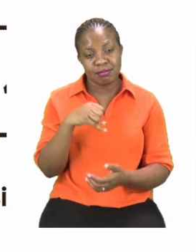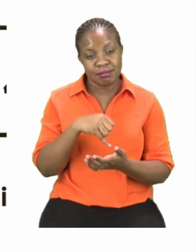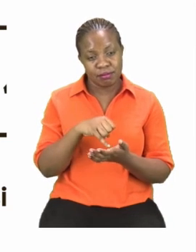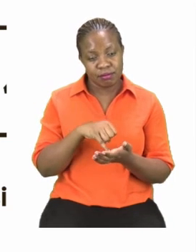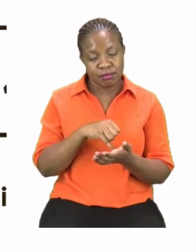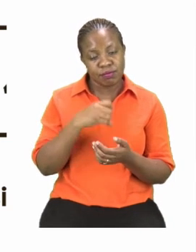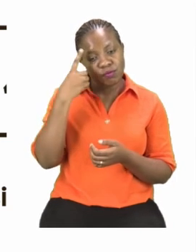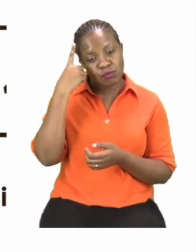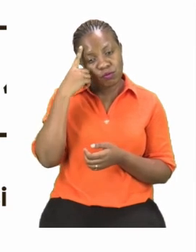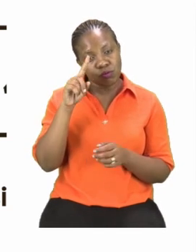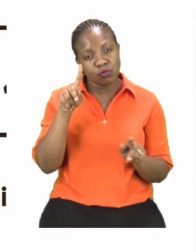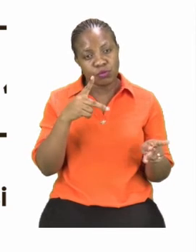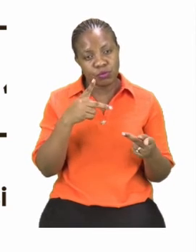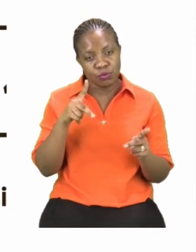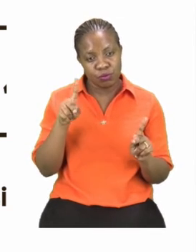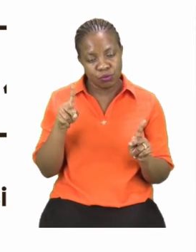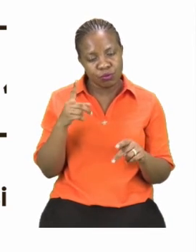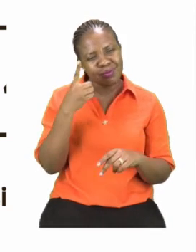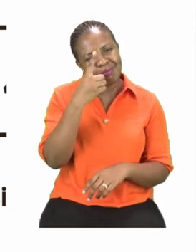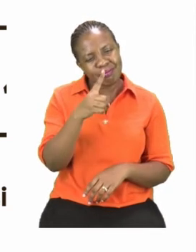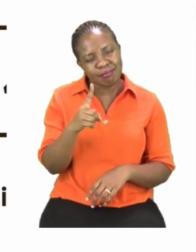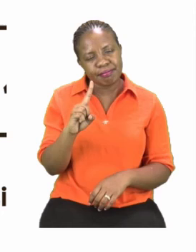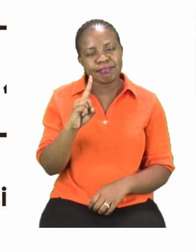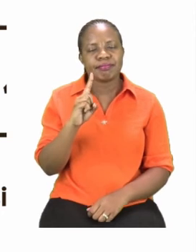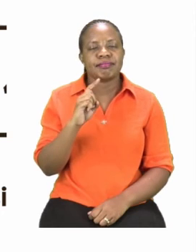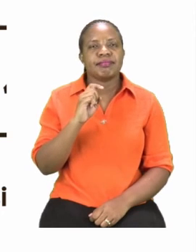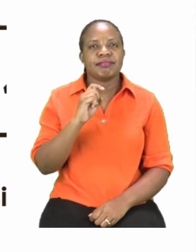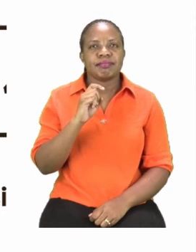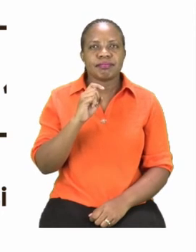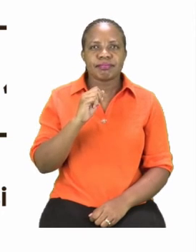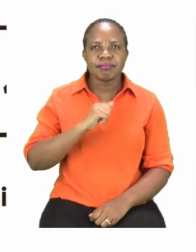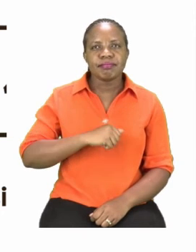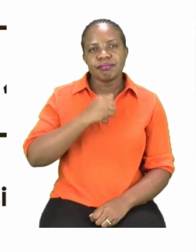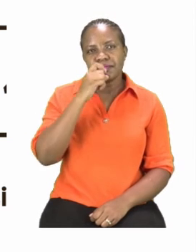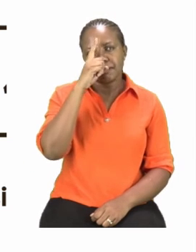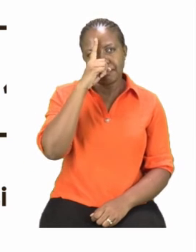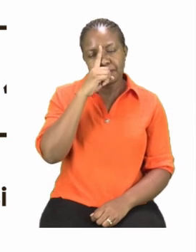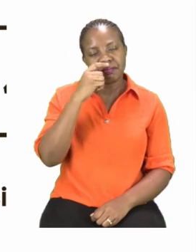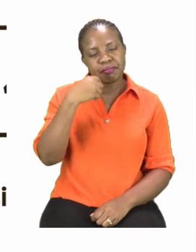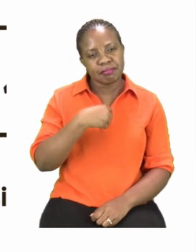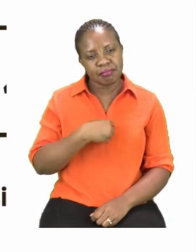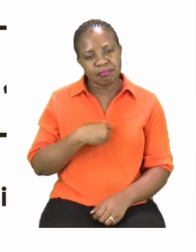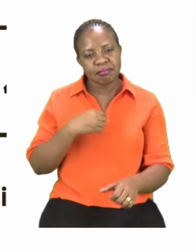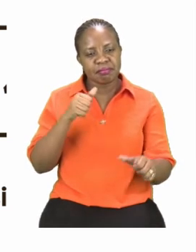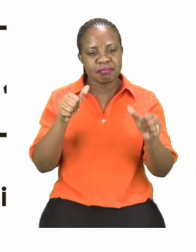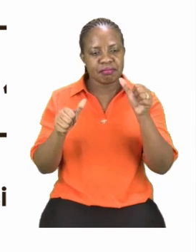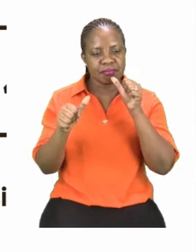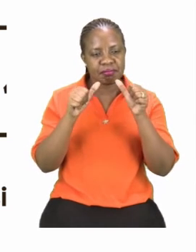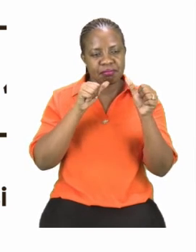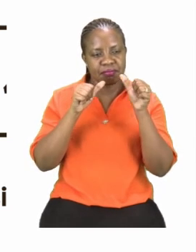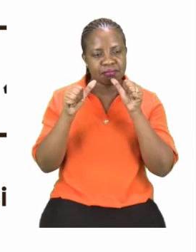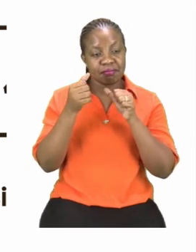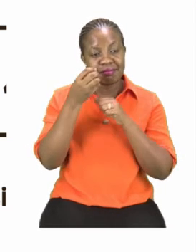16, 17. So we know that our answer is